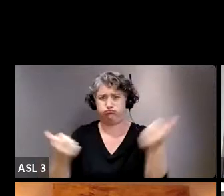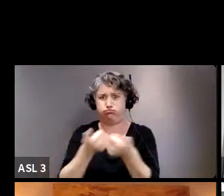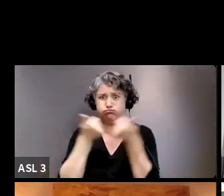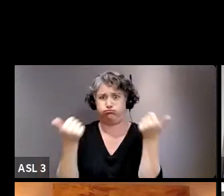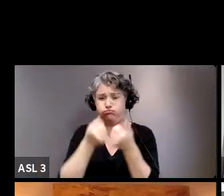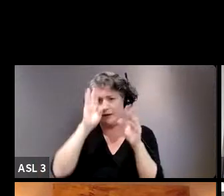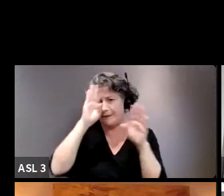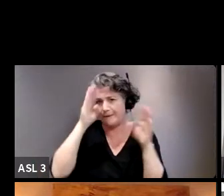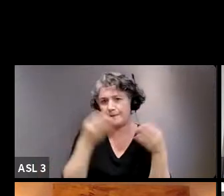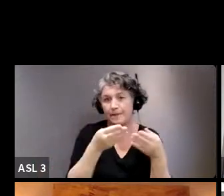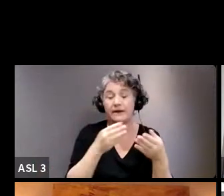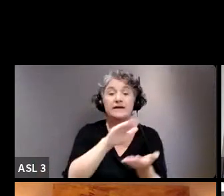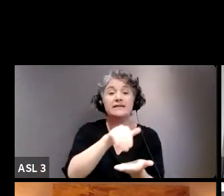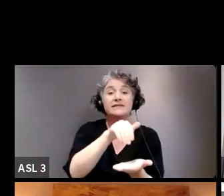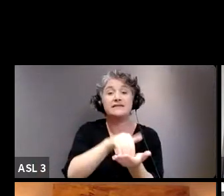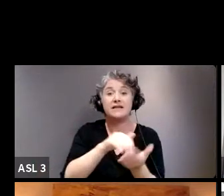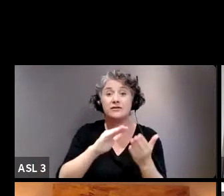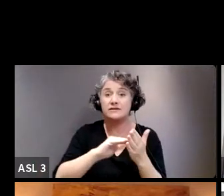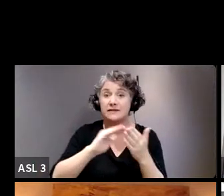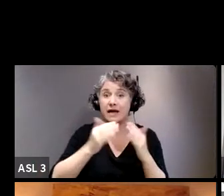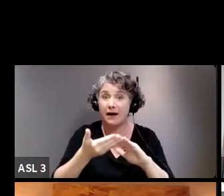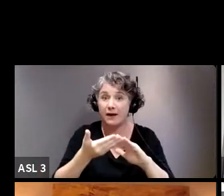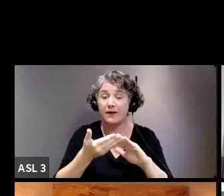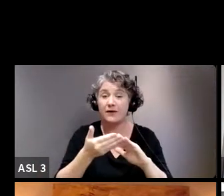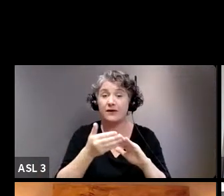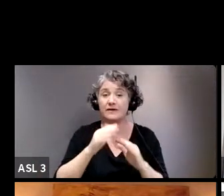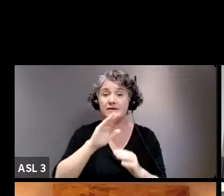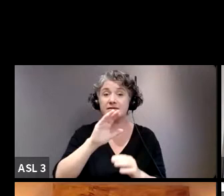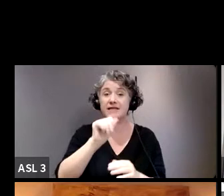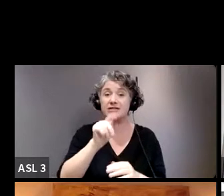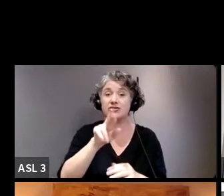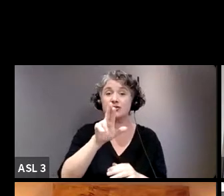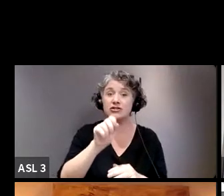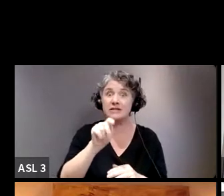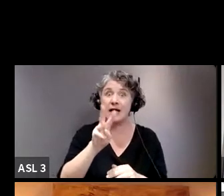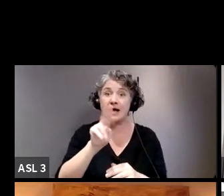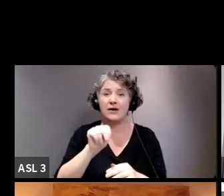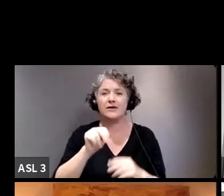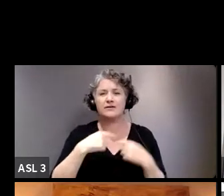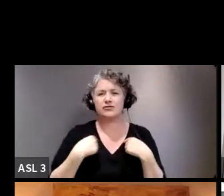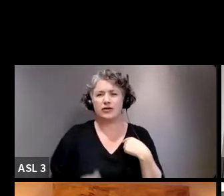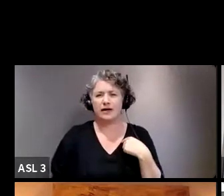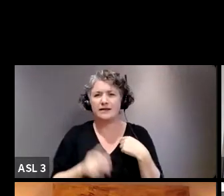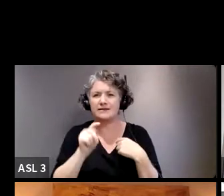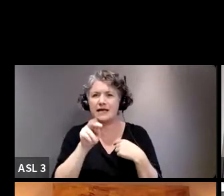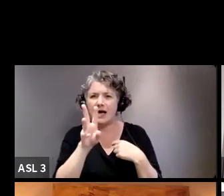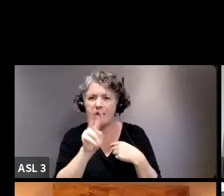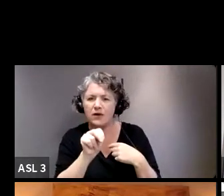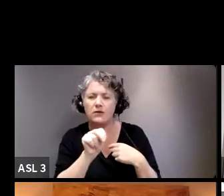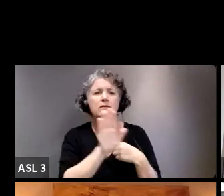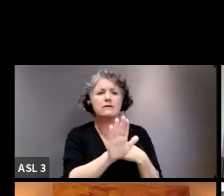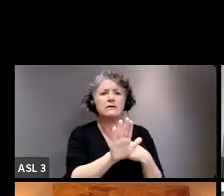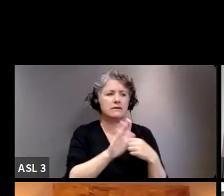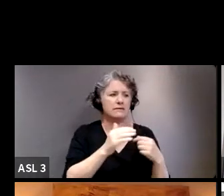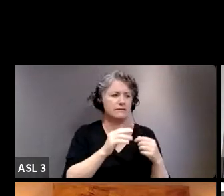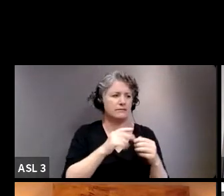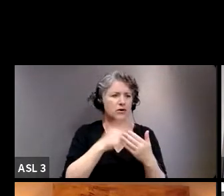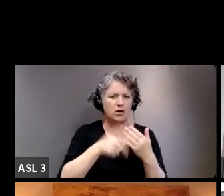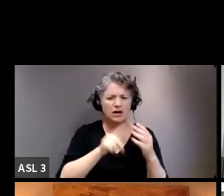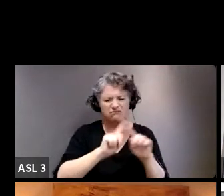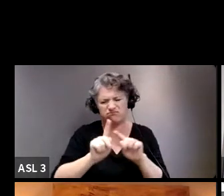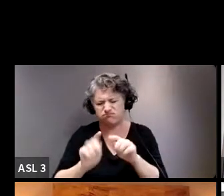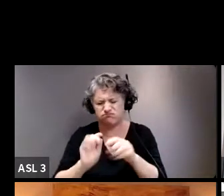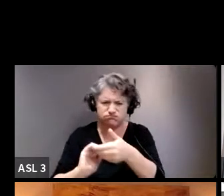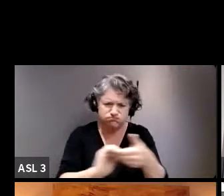look at center town for example right now and some issues came around in chinatown or what have you our members working directly with the different programs and community-based